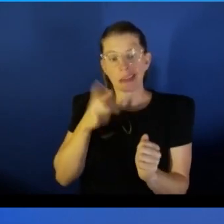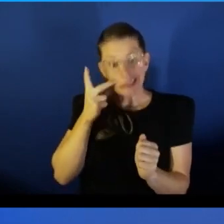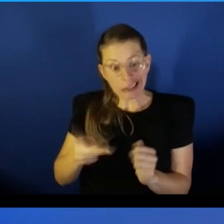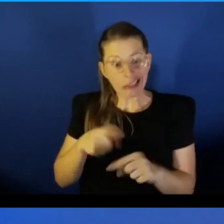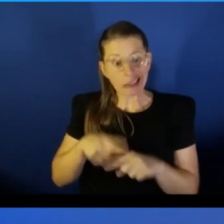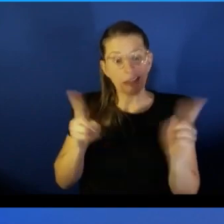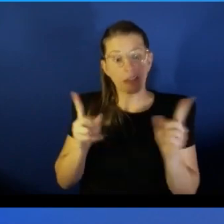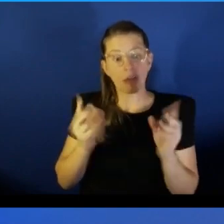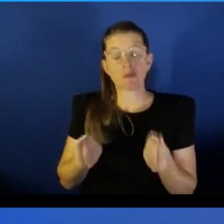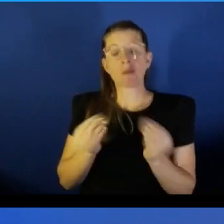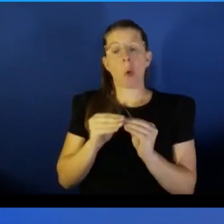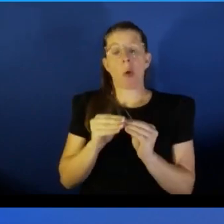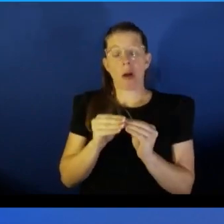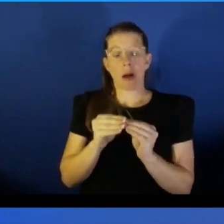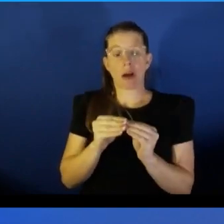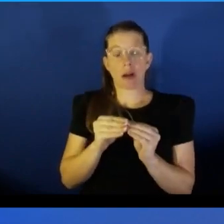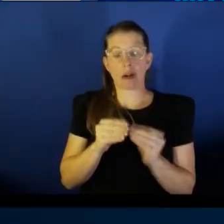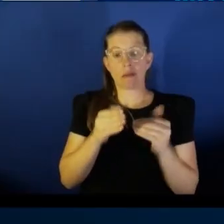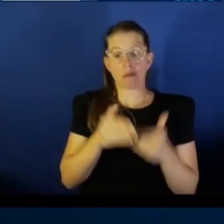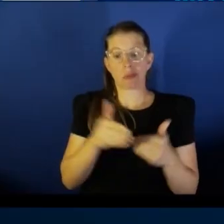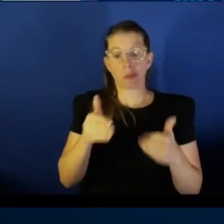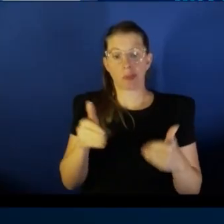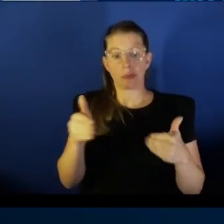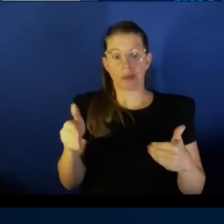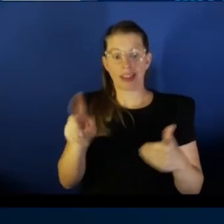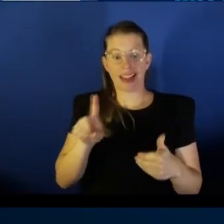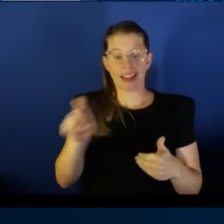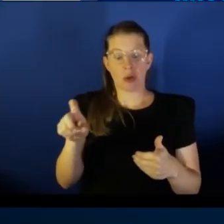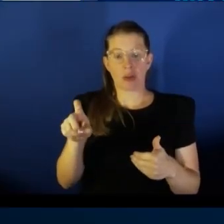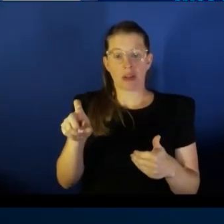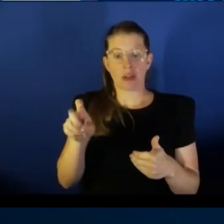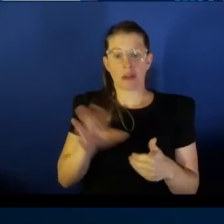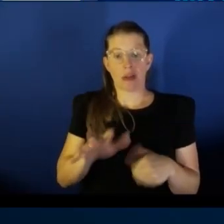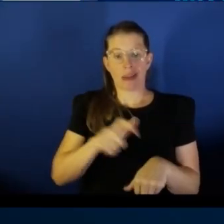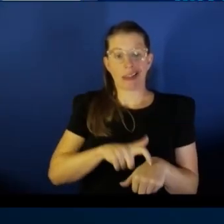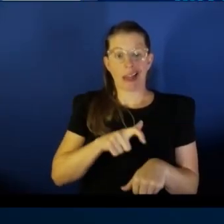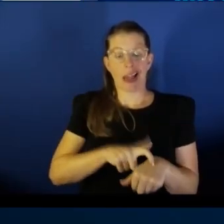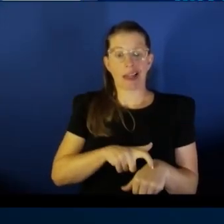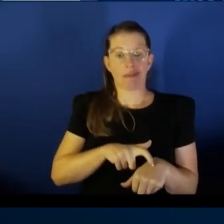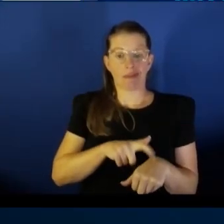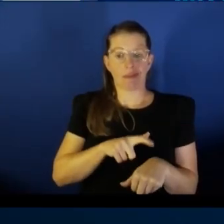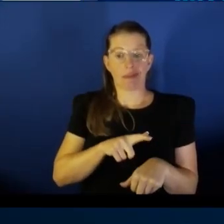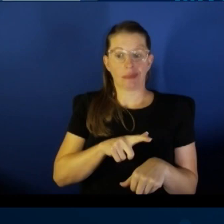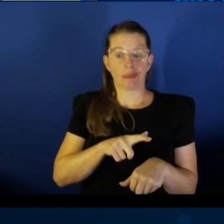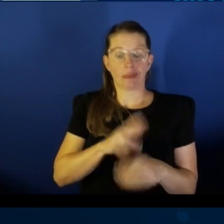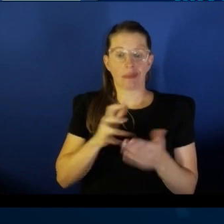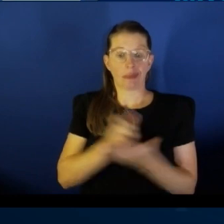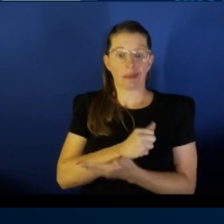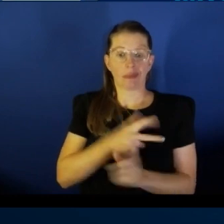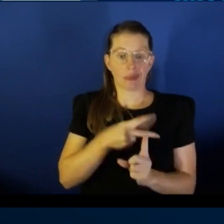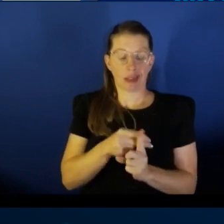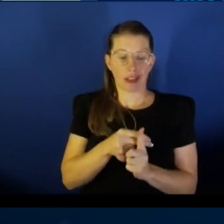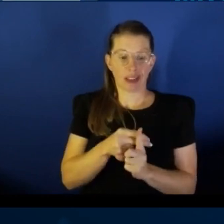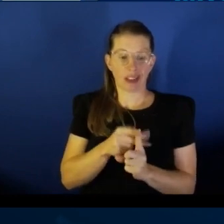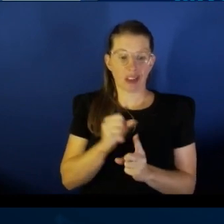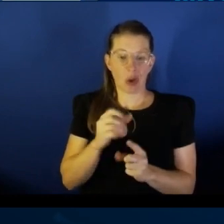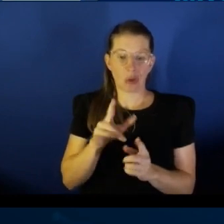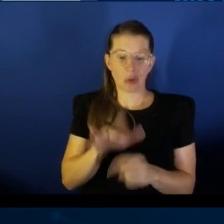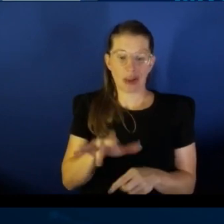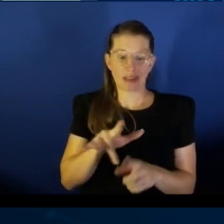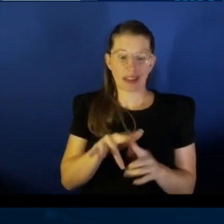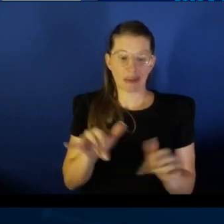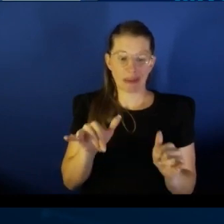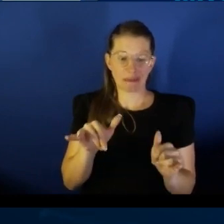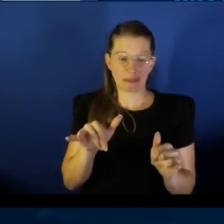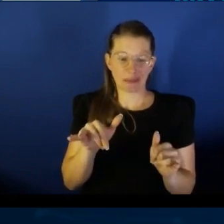because. So the diagnosis is coming at the time when you were getting vaccines. So they're coming at the same time, and that's where people are making that correlation. Yeah, I think it's really